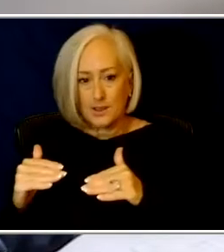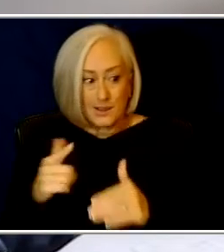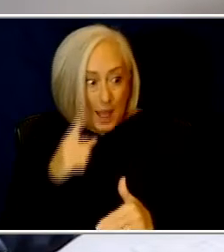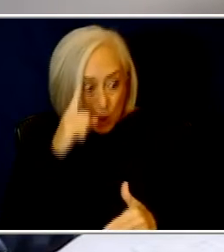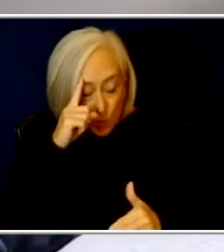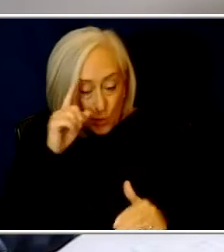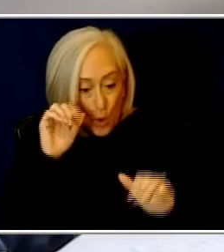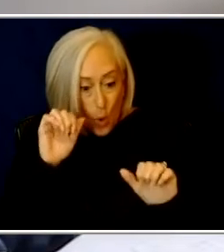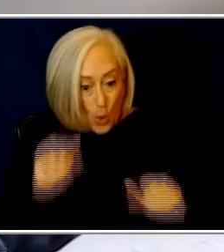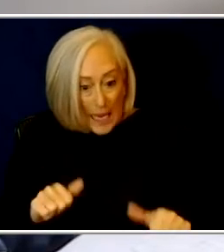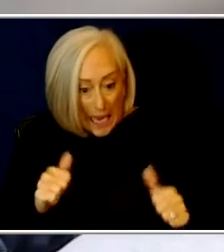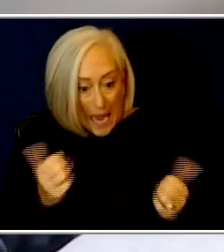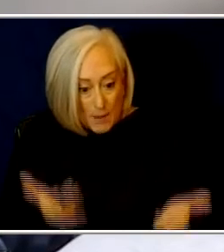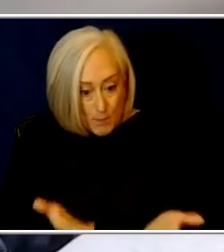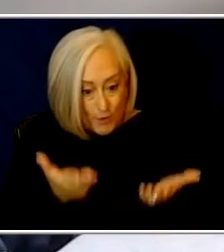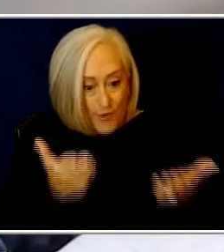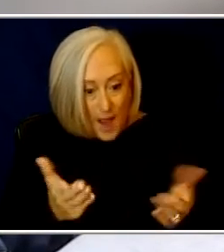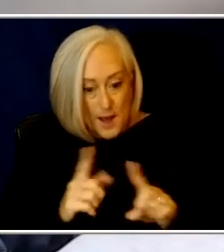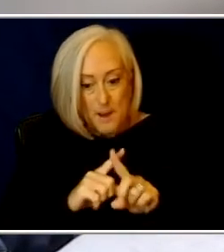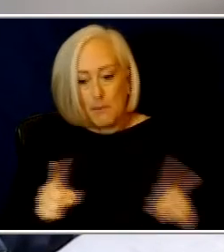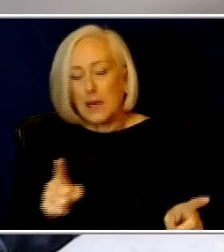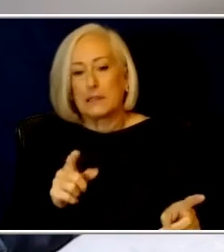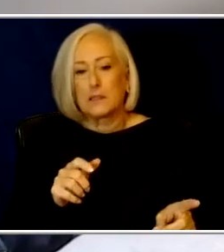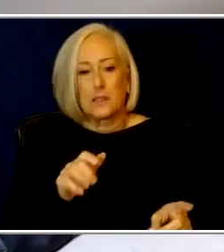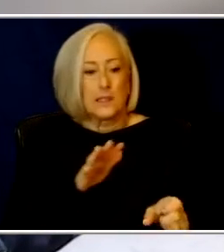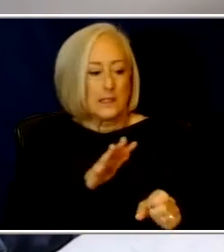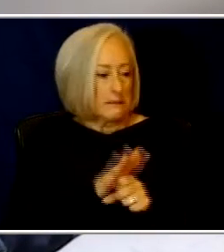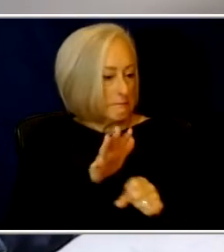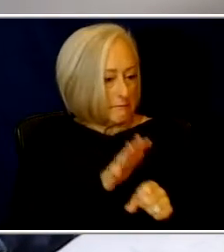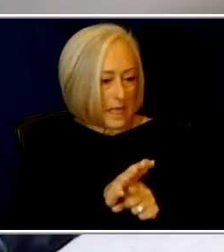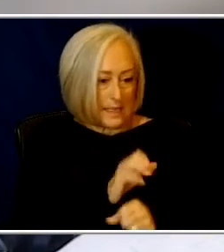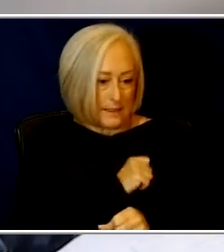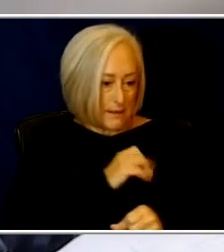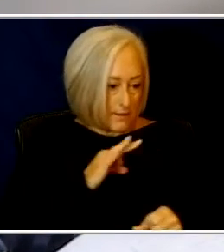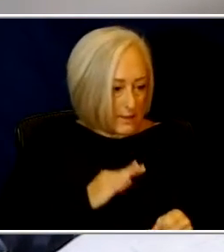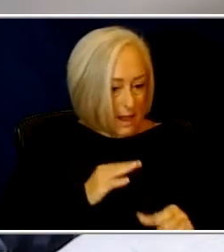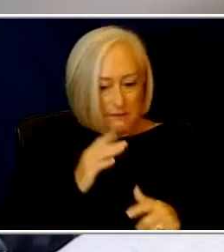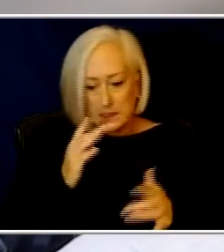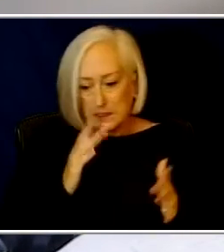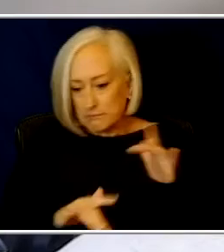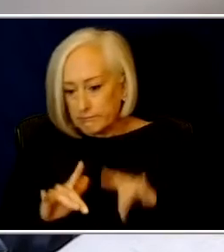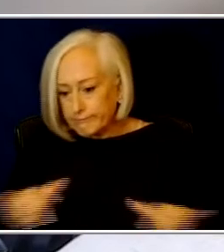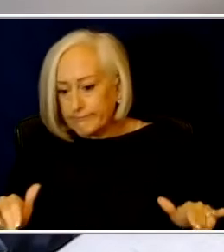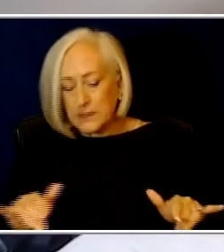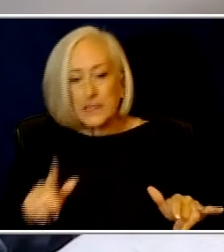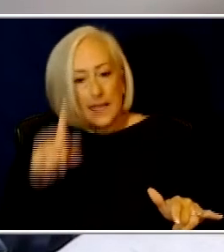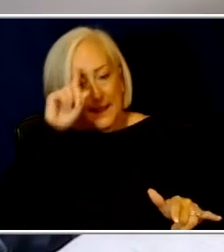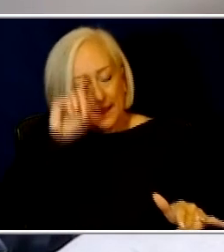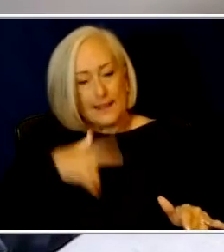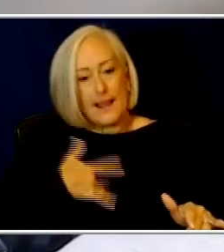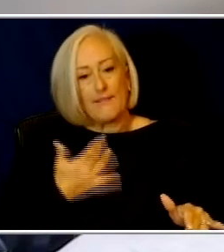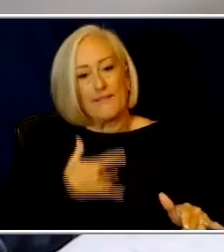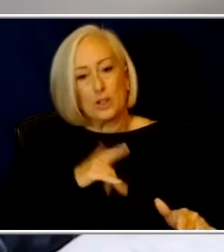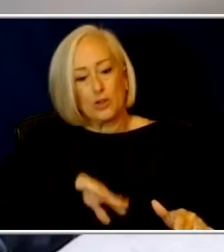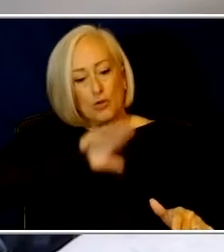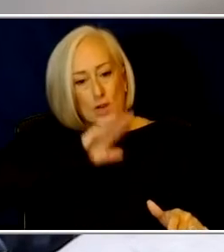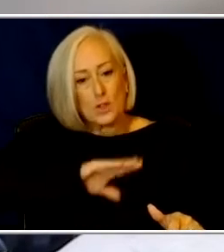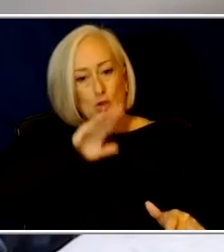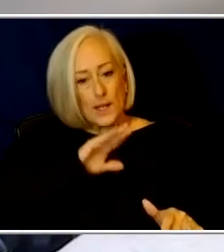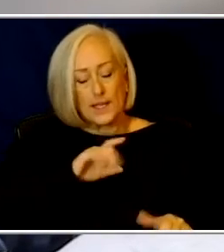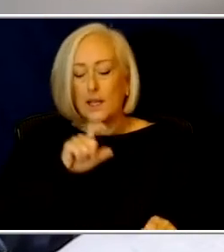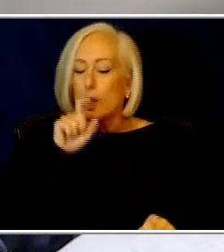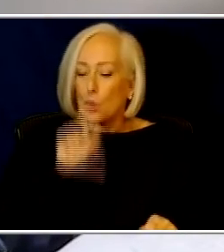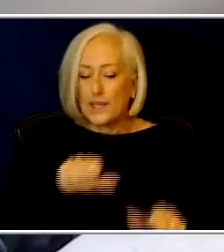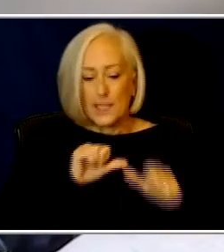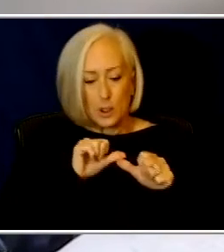them. And I think that is something that is going to be very frustrating And we have to continue to be creative in